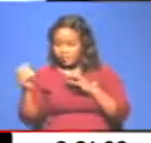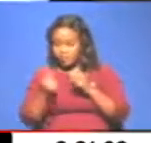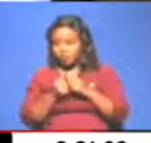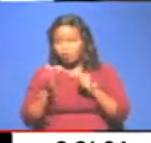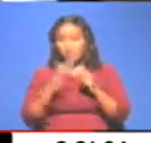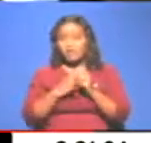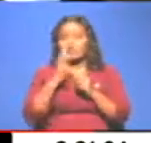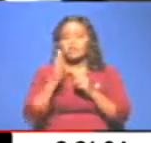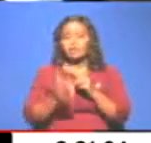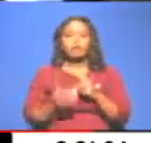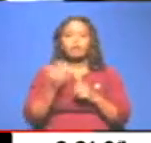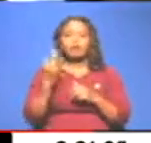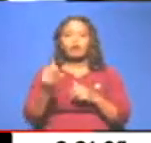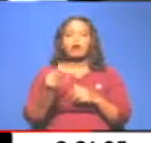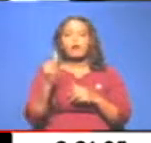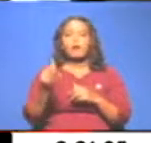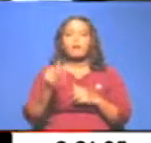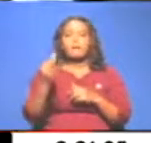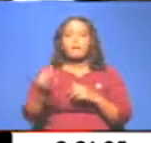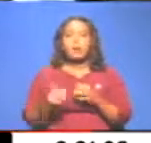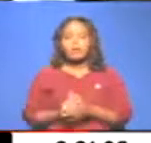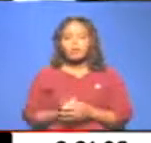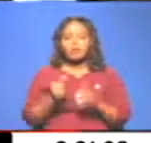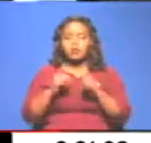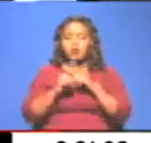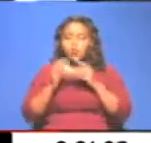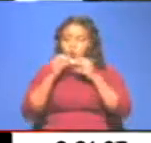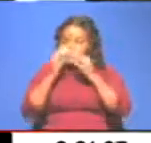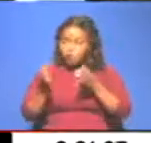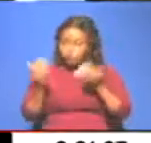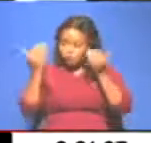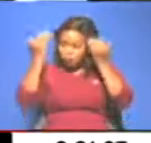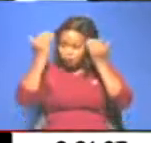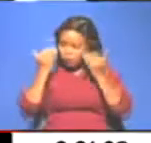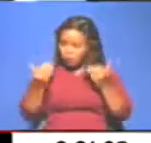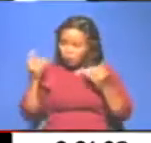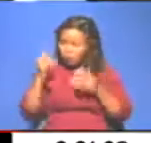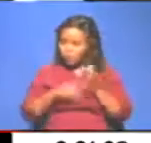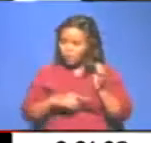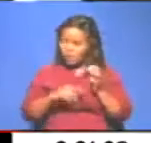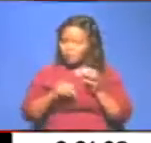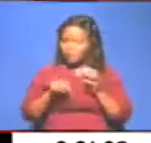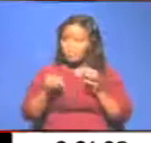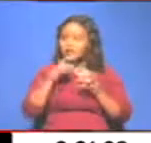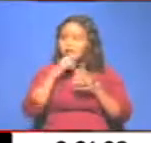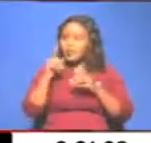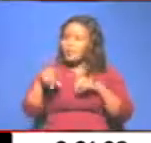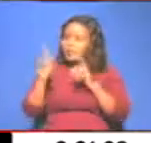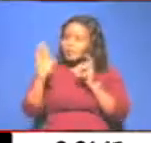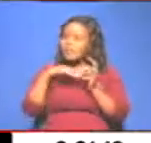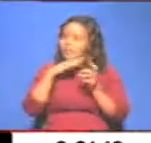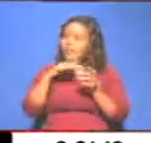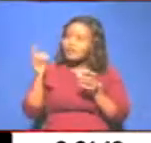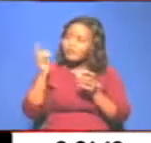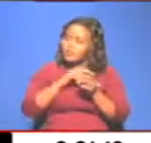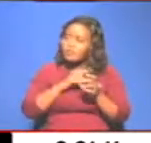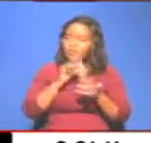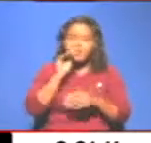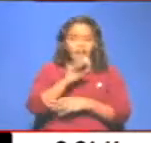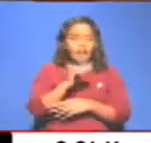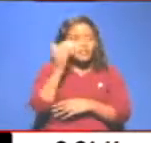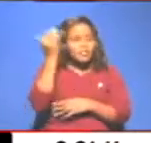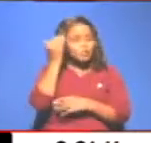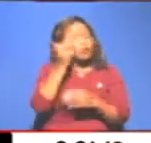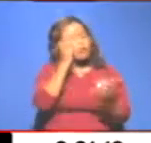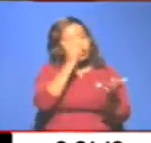The prosecution informed the court that Mohamed Hussein Ali is deceased, prompting the court to direct verification to ascertain